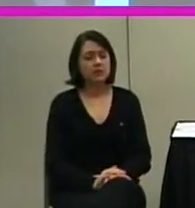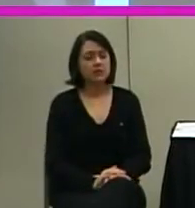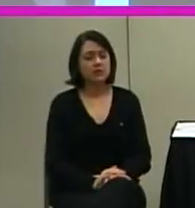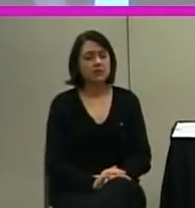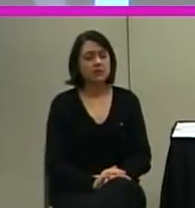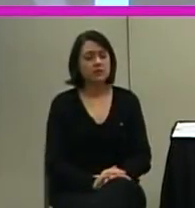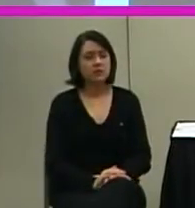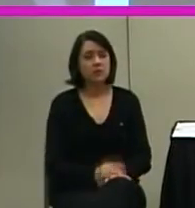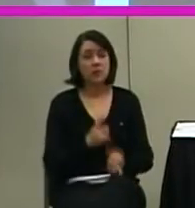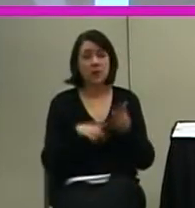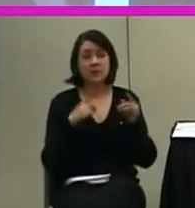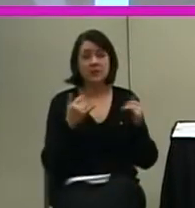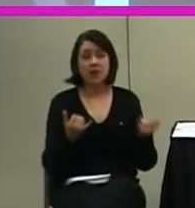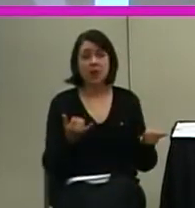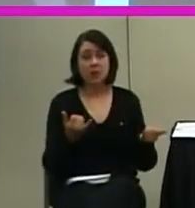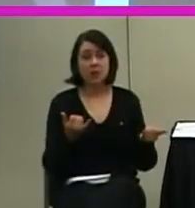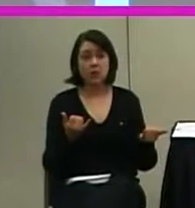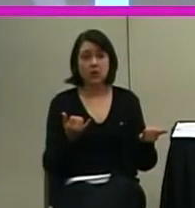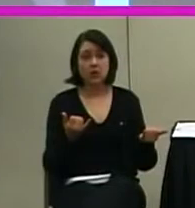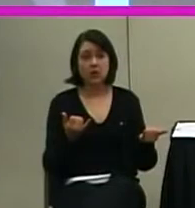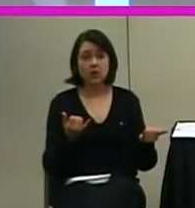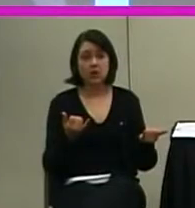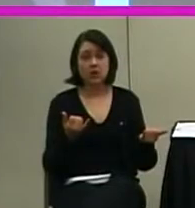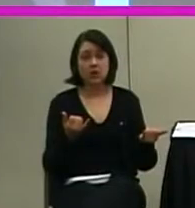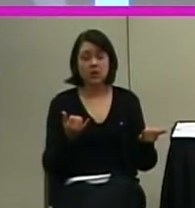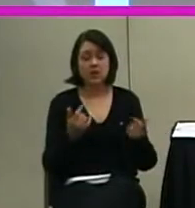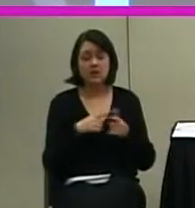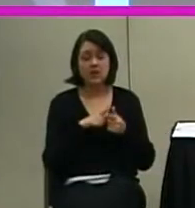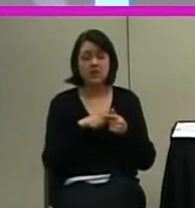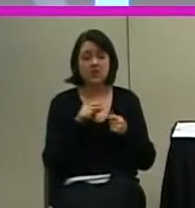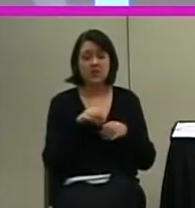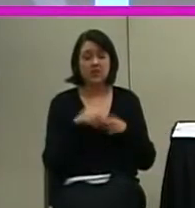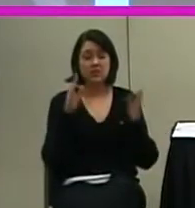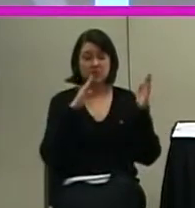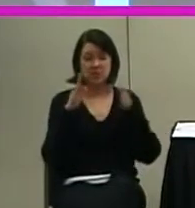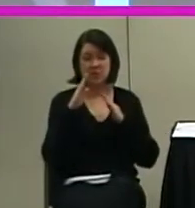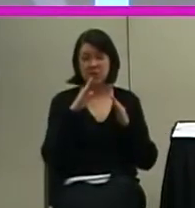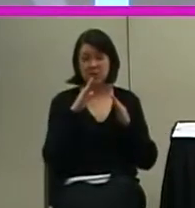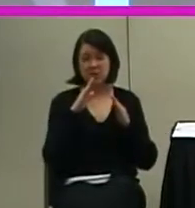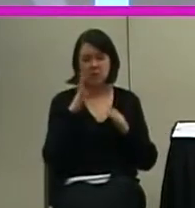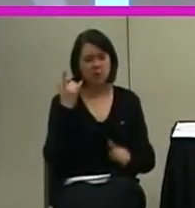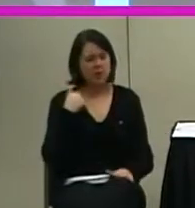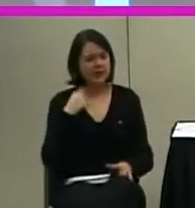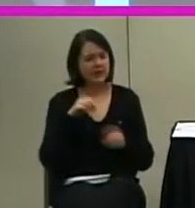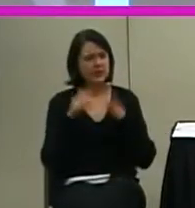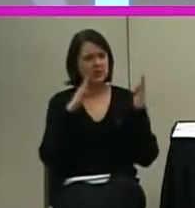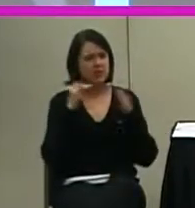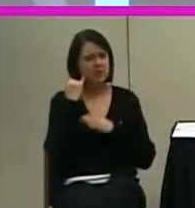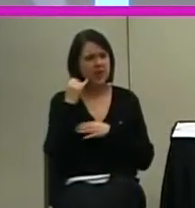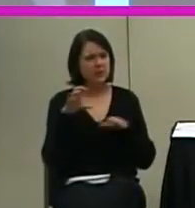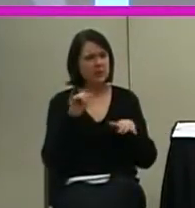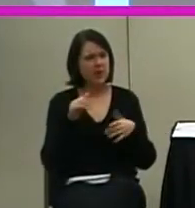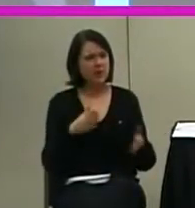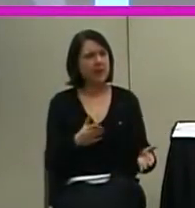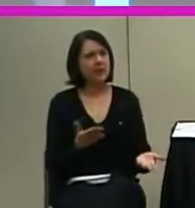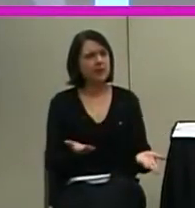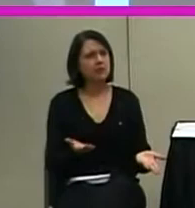What's going to happen now, Ro? You will get in trouble then. Why would I get in trouble if I'm doing that way,